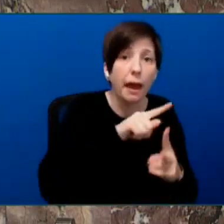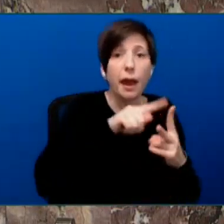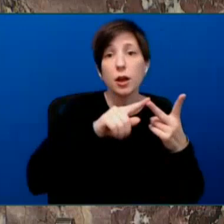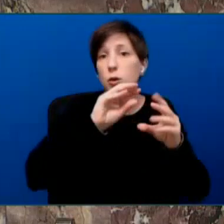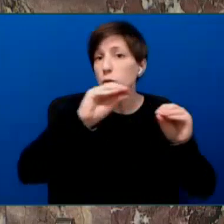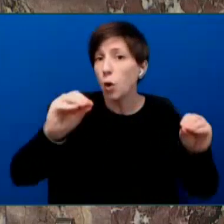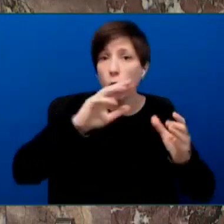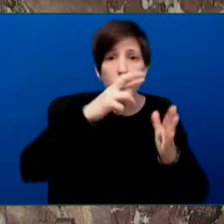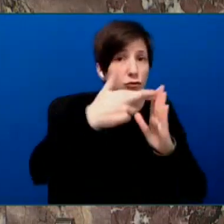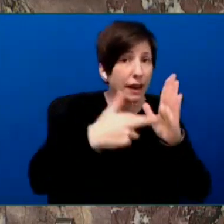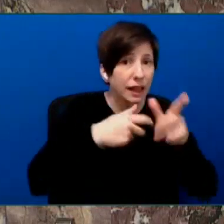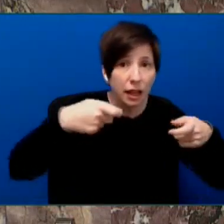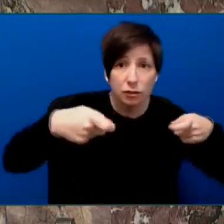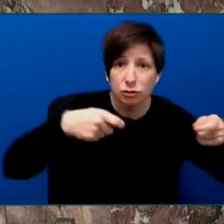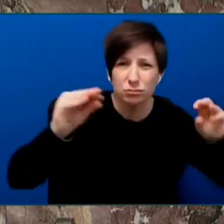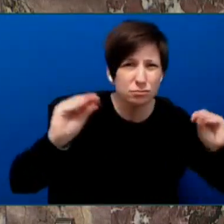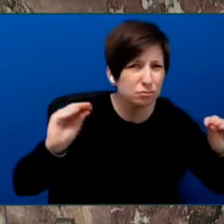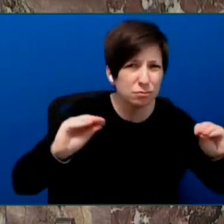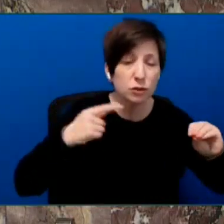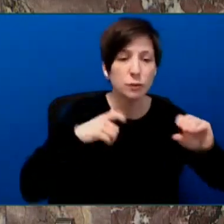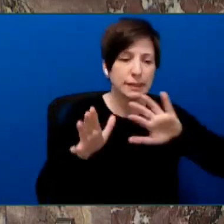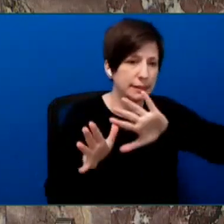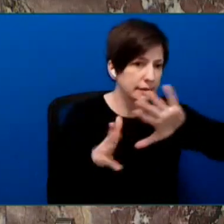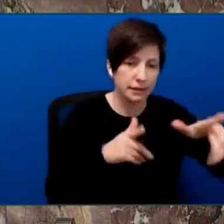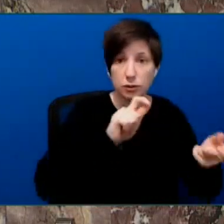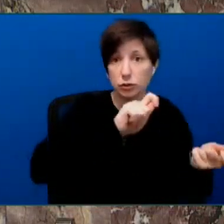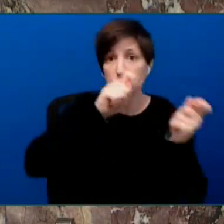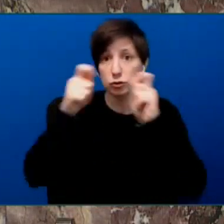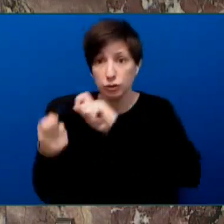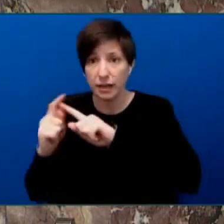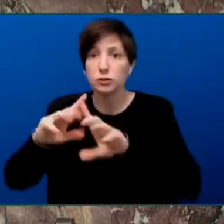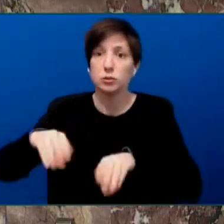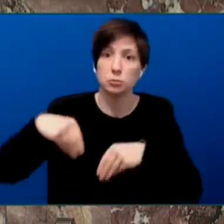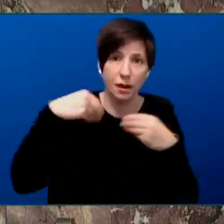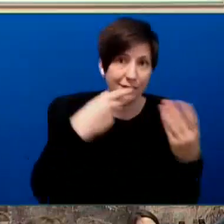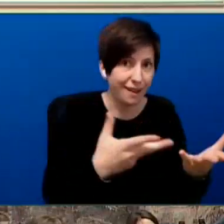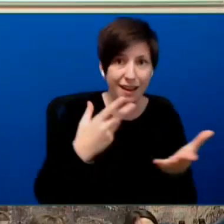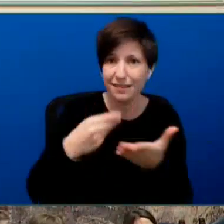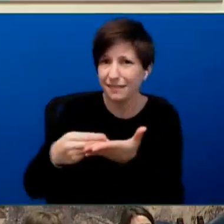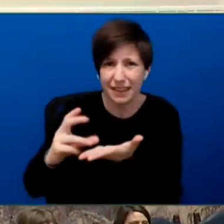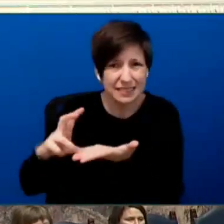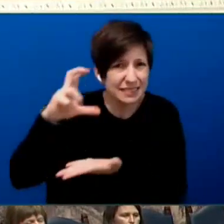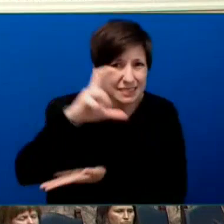we are building to ensure that British Columbians get access to the care and support they need when they need it.